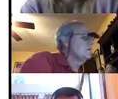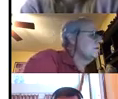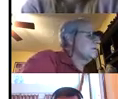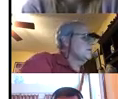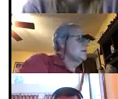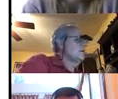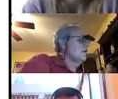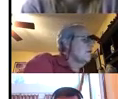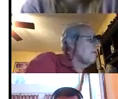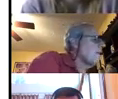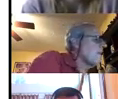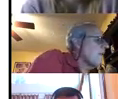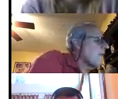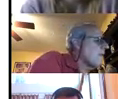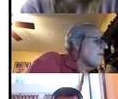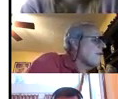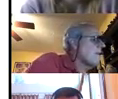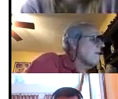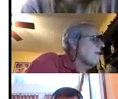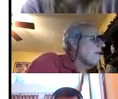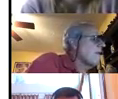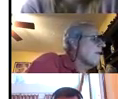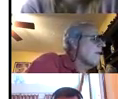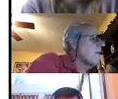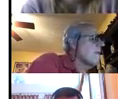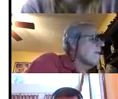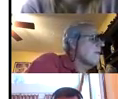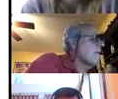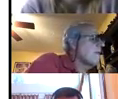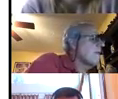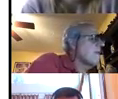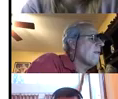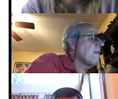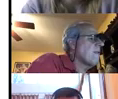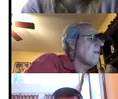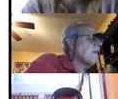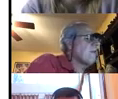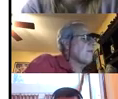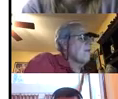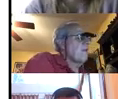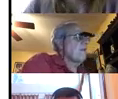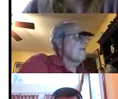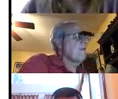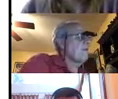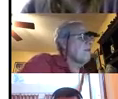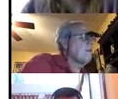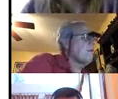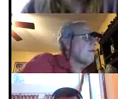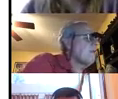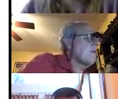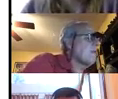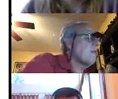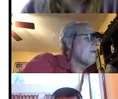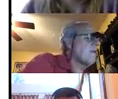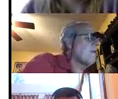people in Jesus's time were looking for someone to bring liberation physically in that moment,